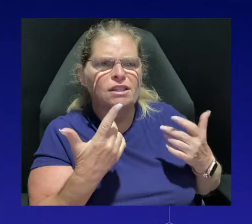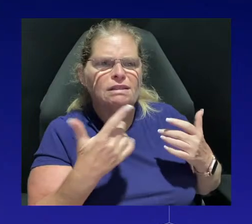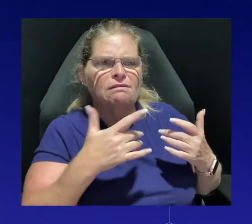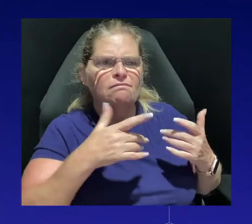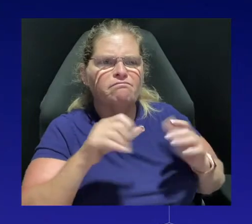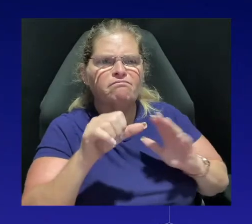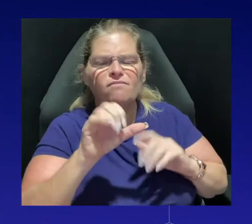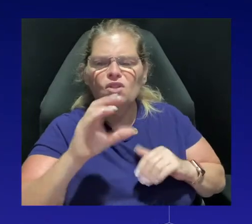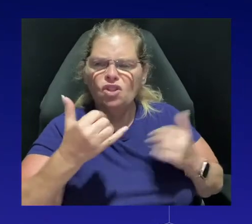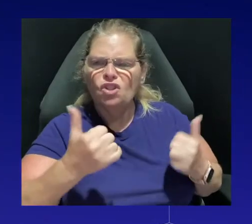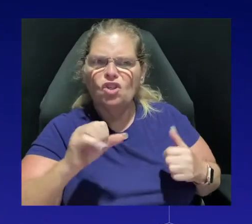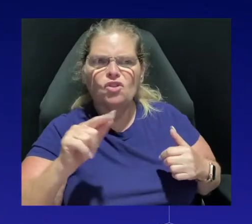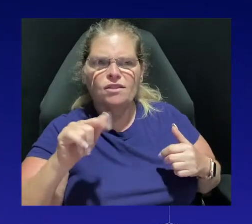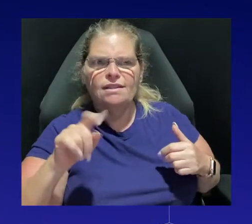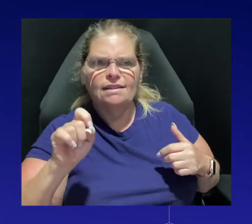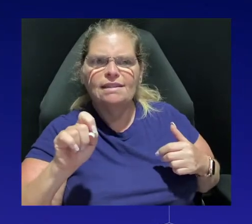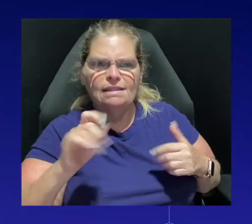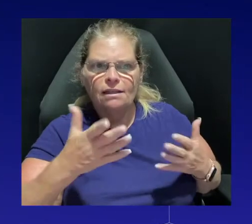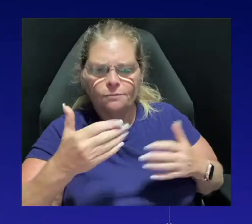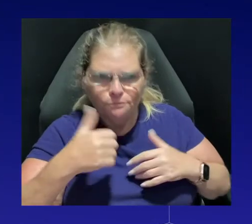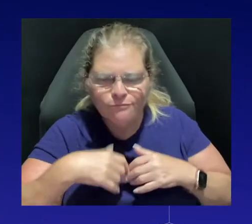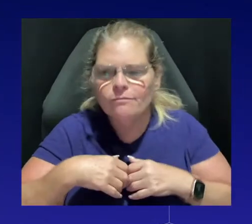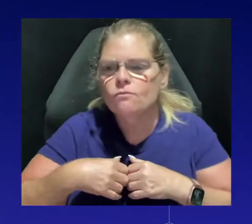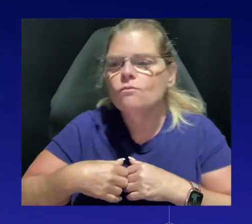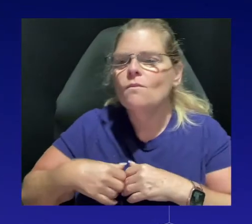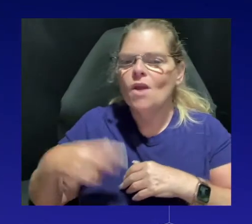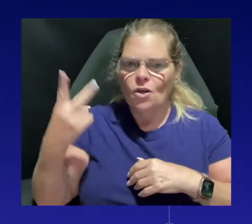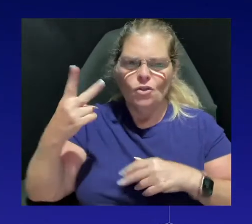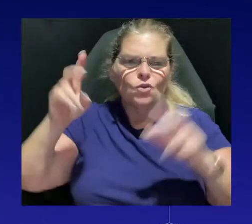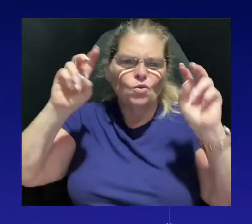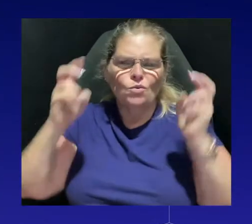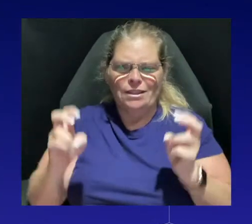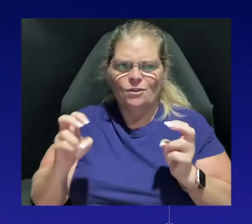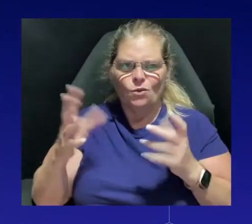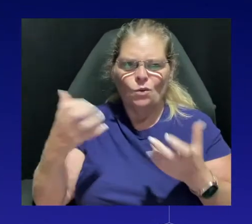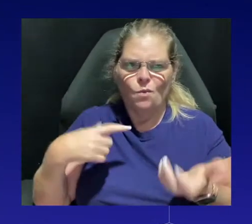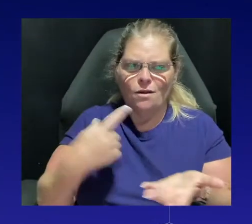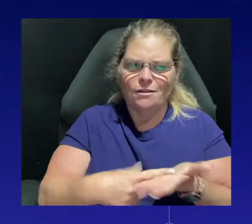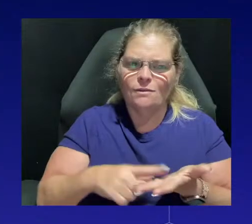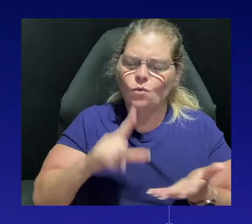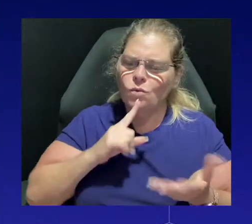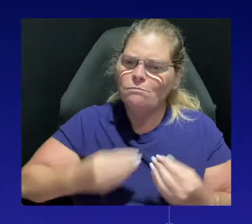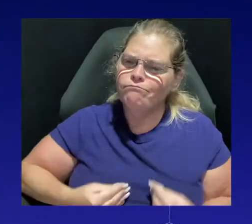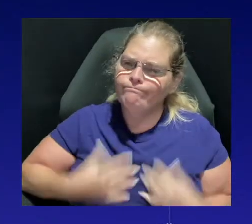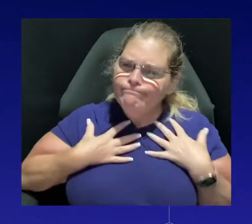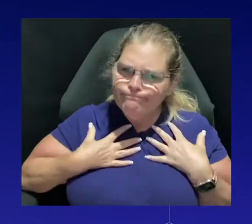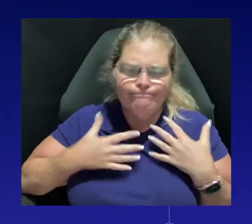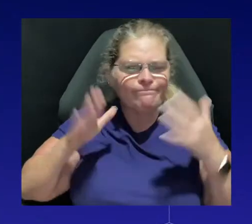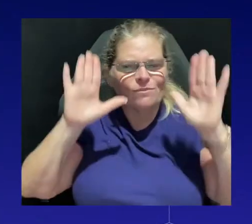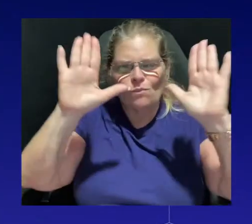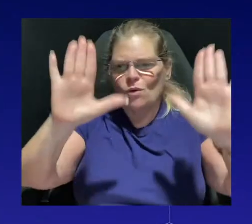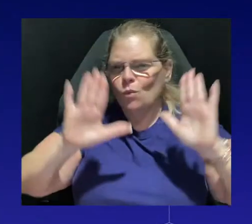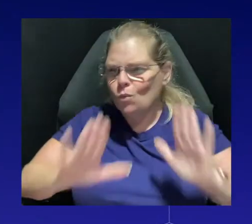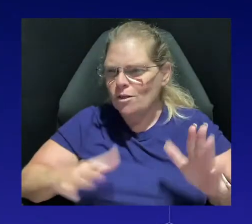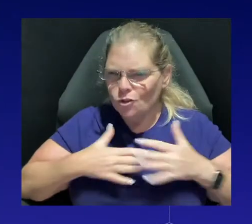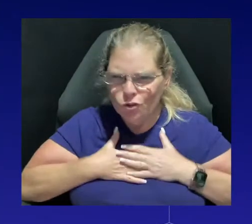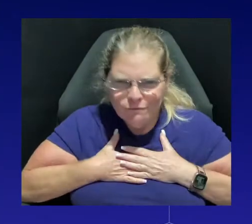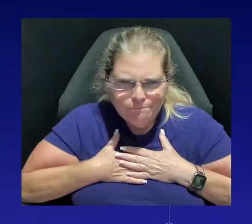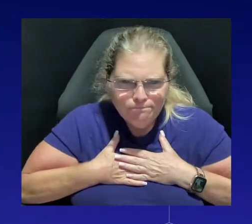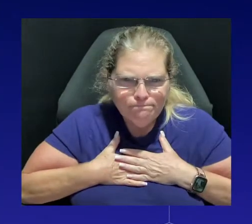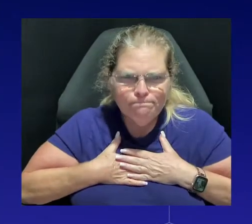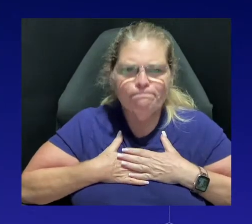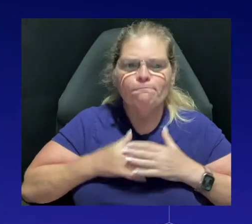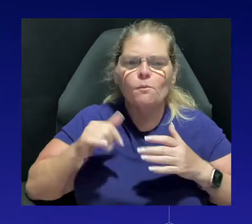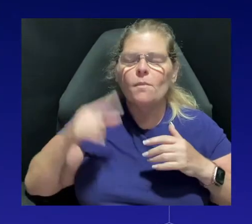picture issues, and thank you for having me here today. This is really great. First, we need to have